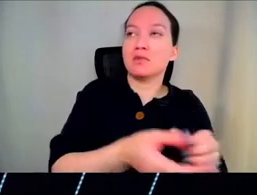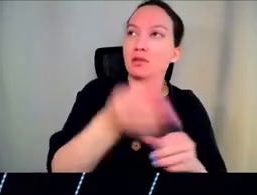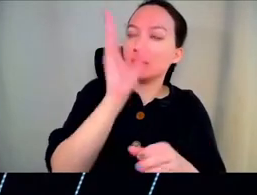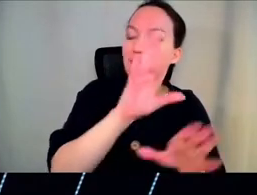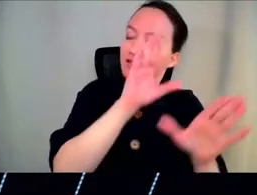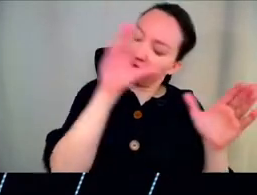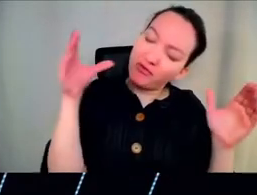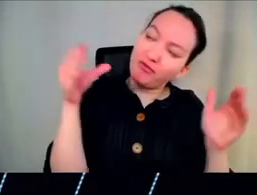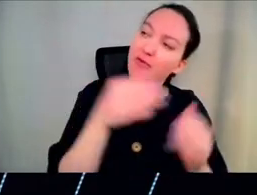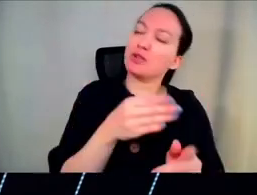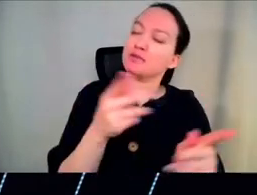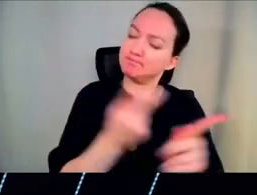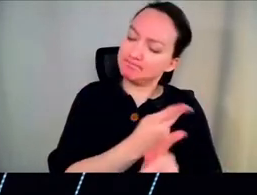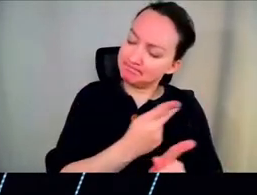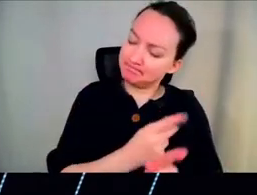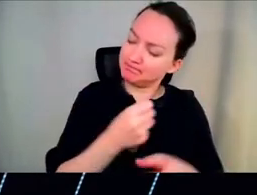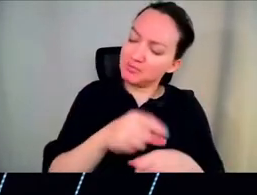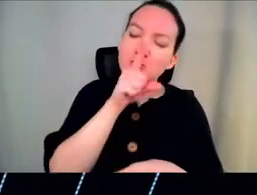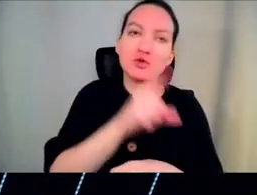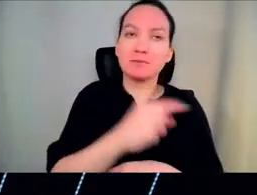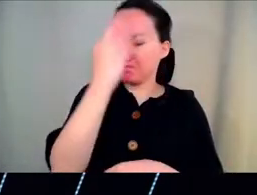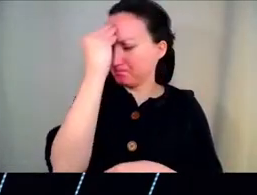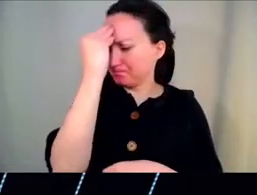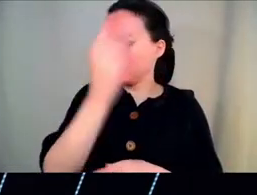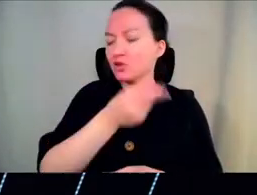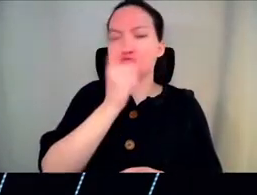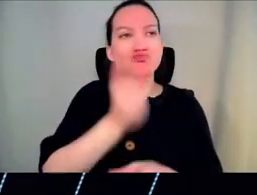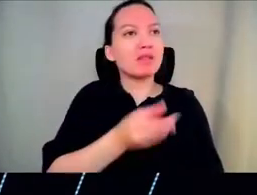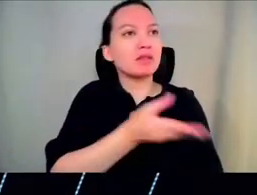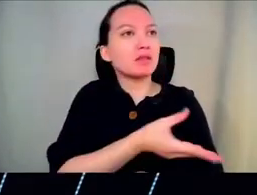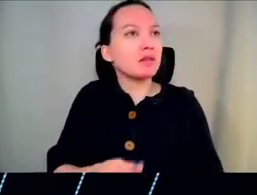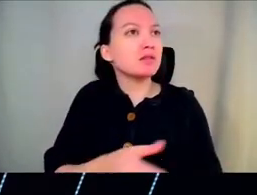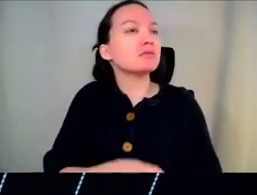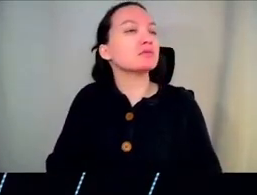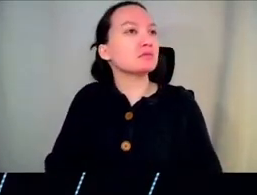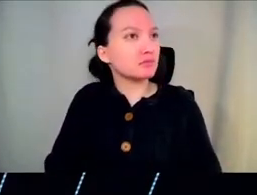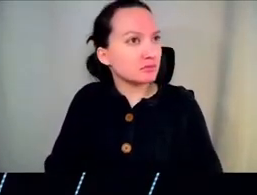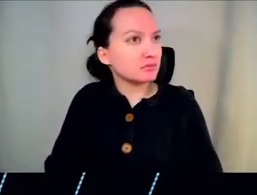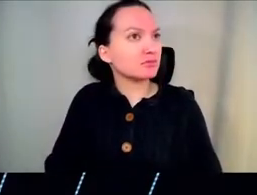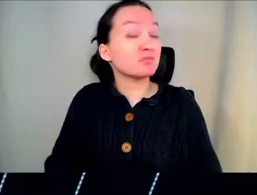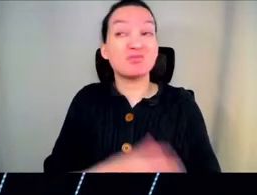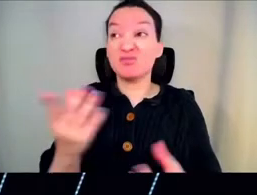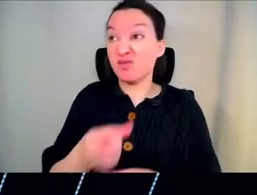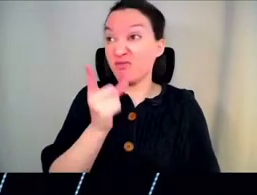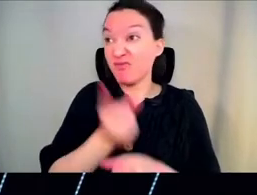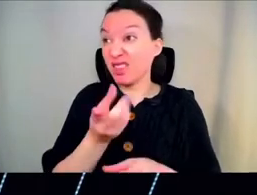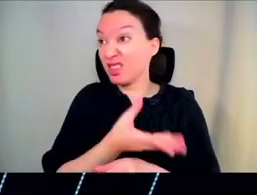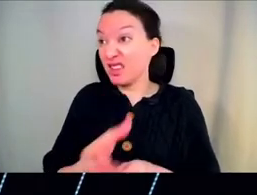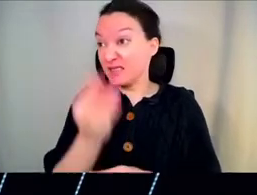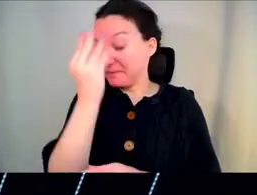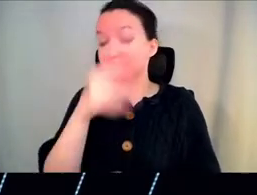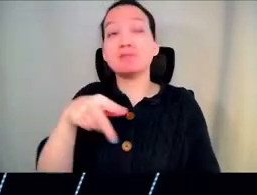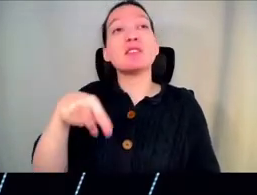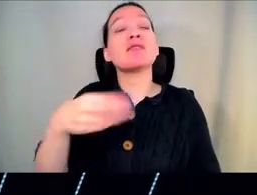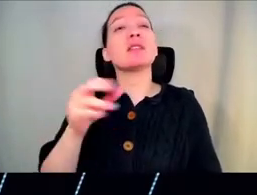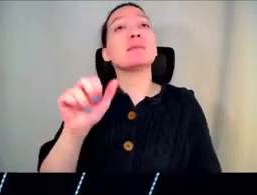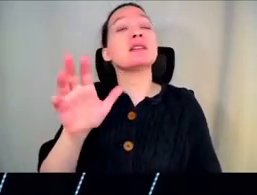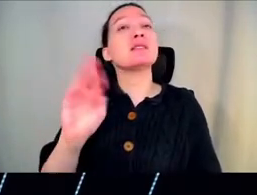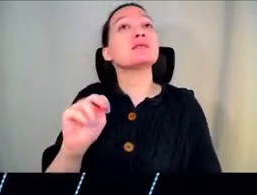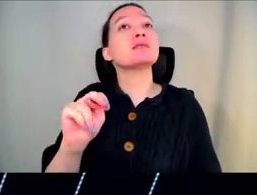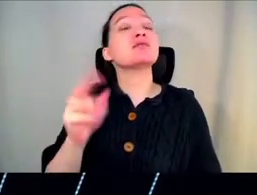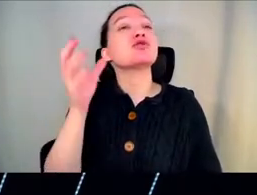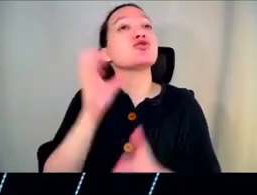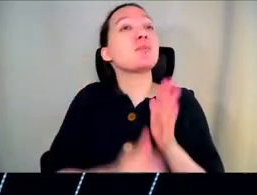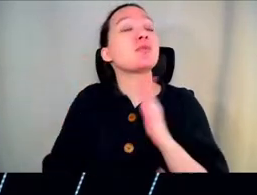focus and make sure he's thinking about the right things. So what are the right things to think about? Philippians chapter 4,